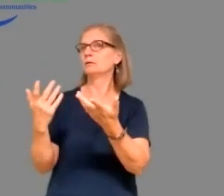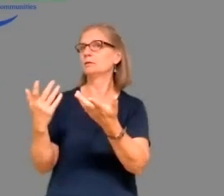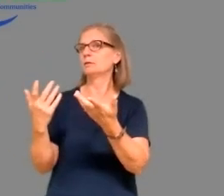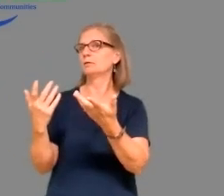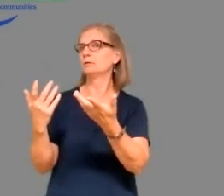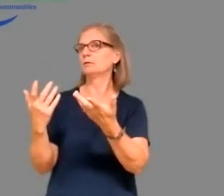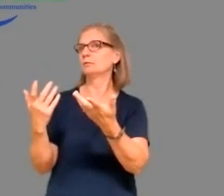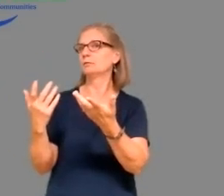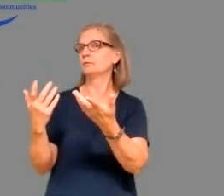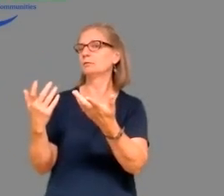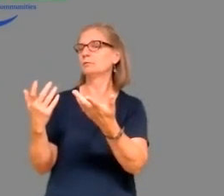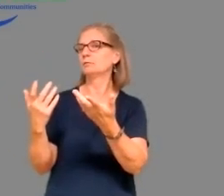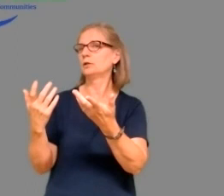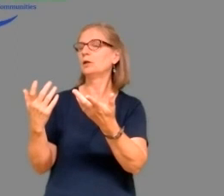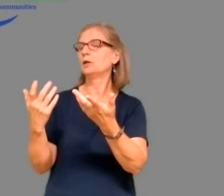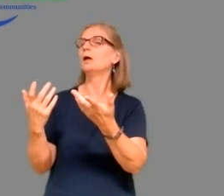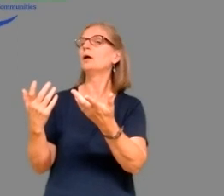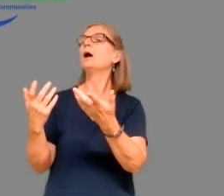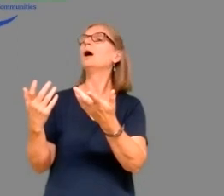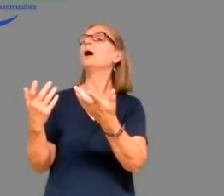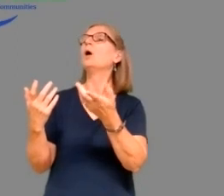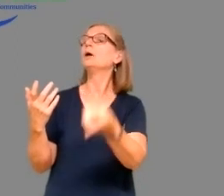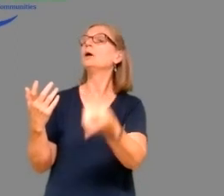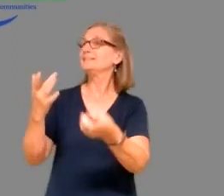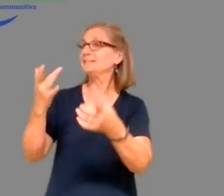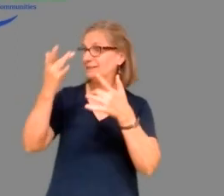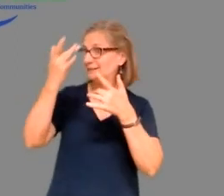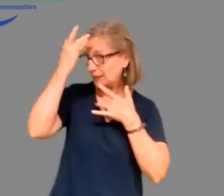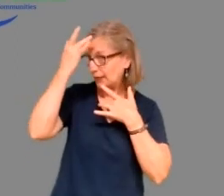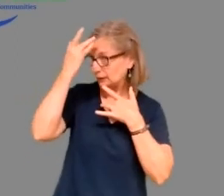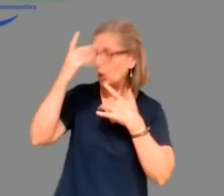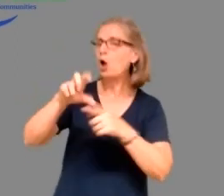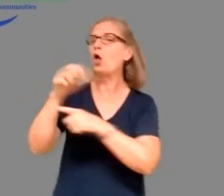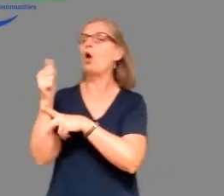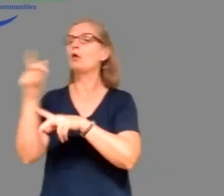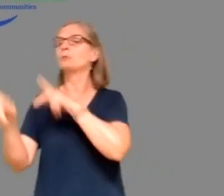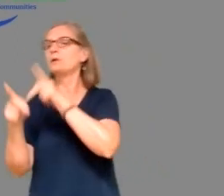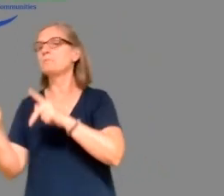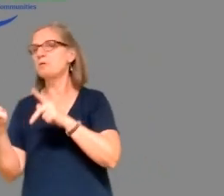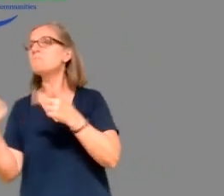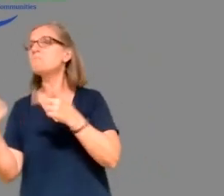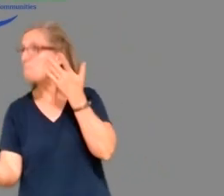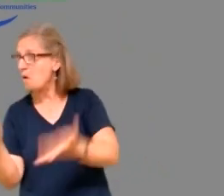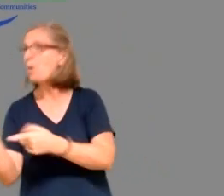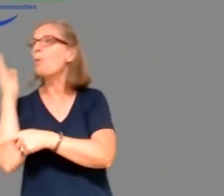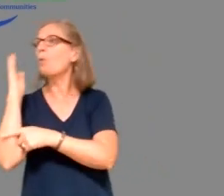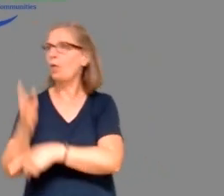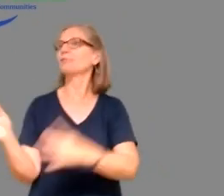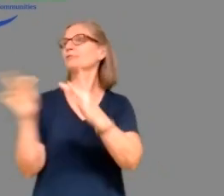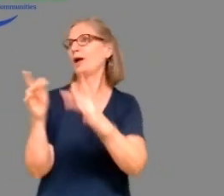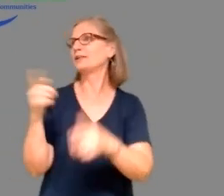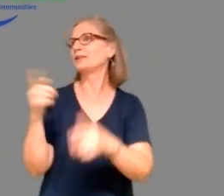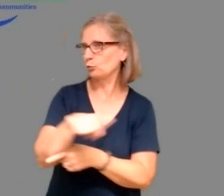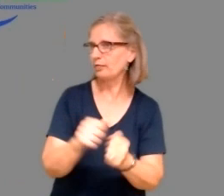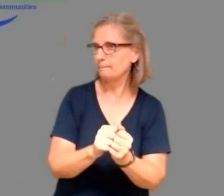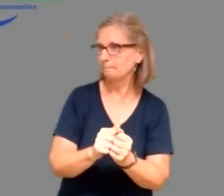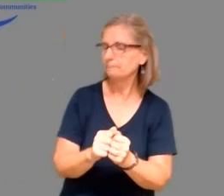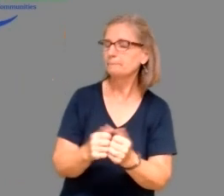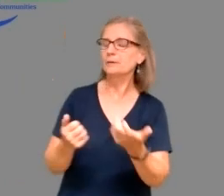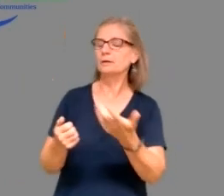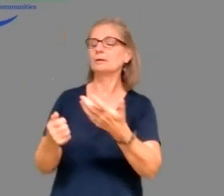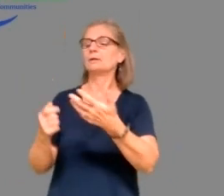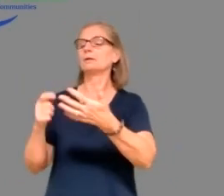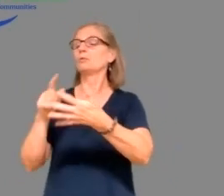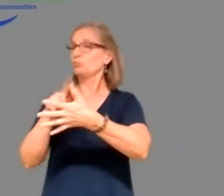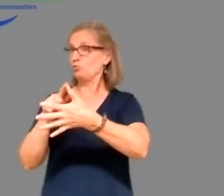is likely to come across where that person is infectious. Right now, we think our prevalence is pretty low. We haven't had